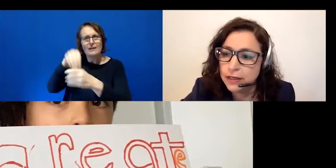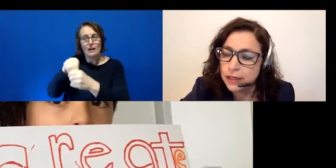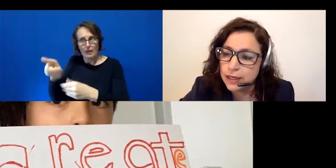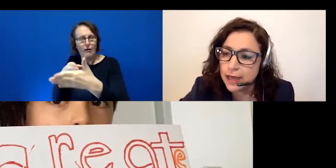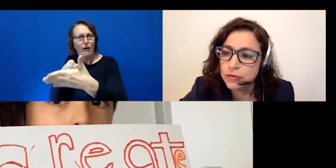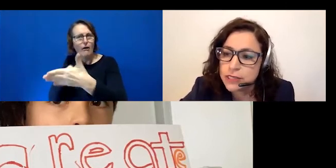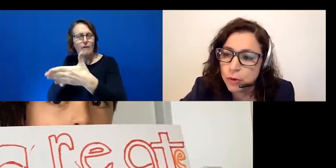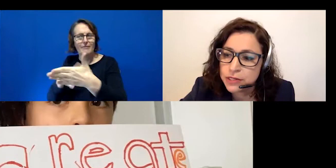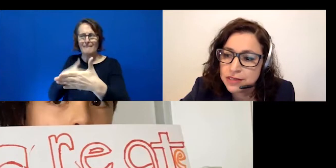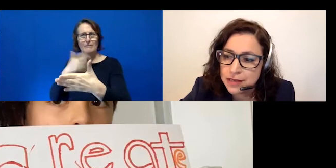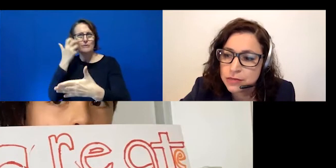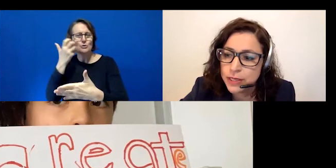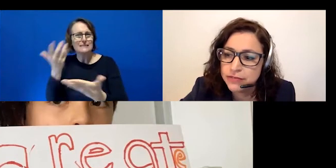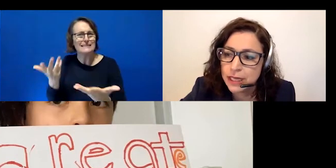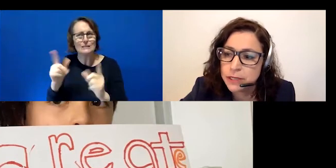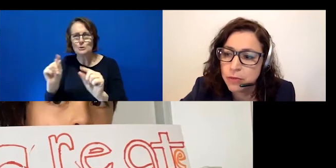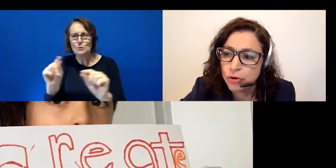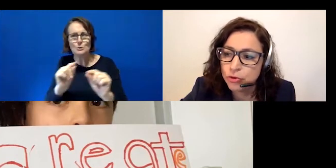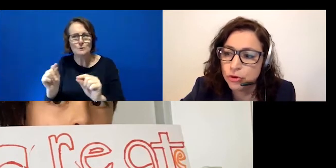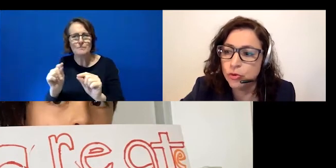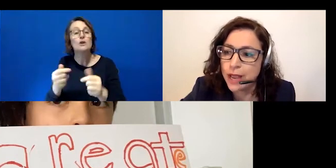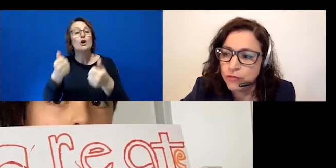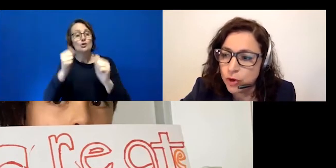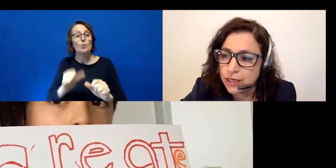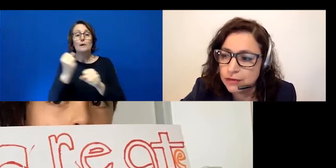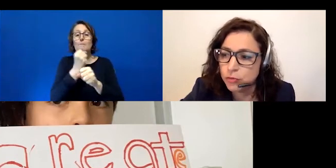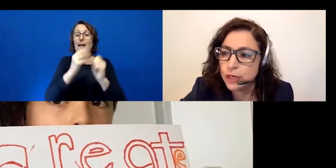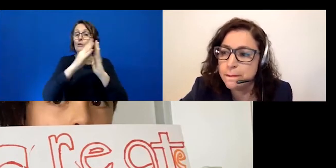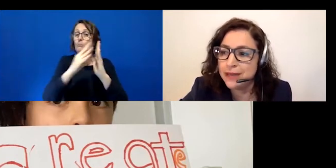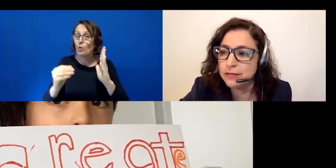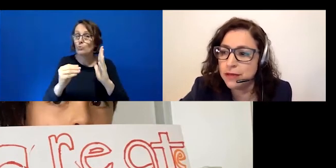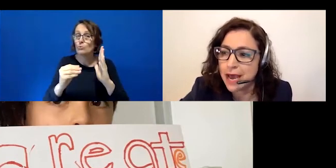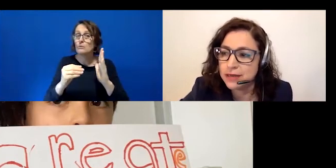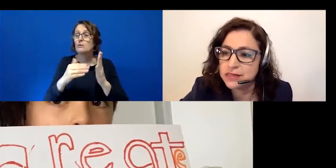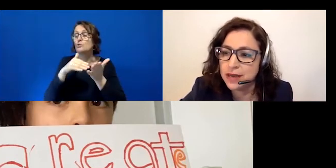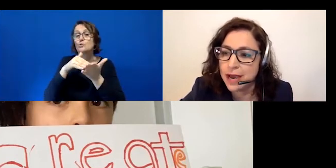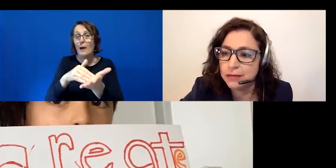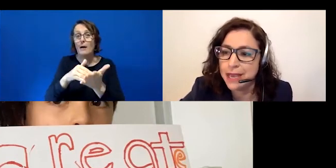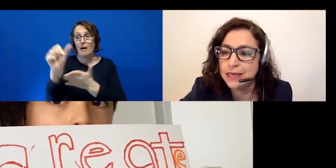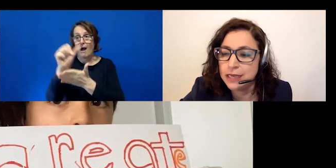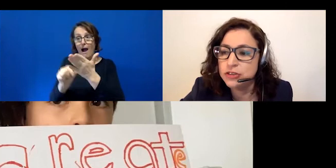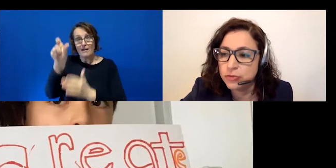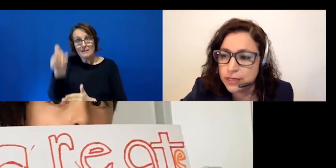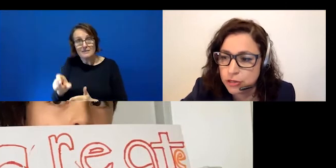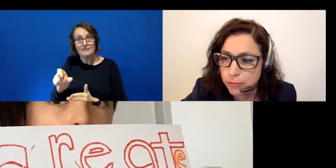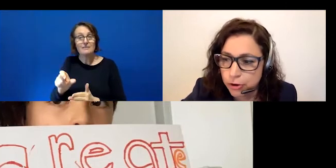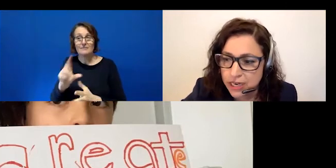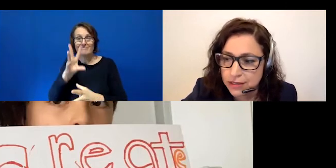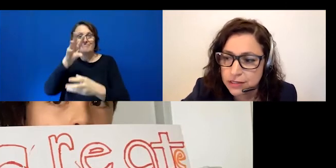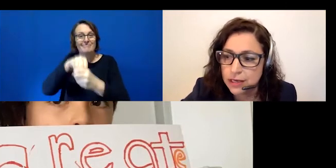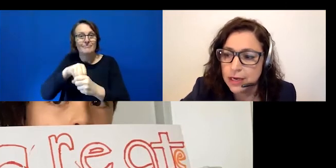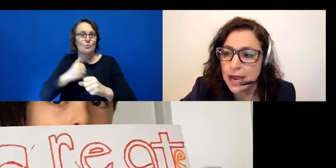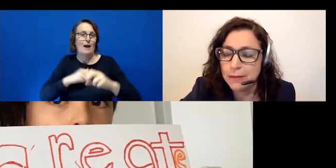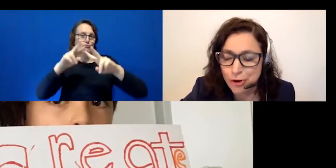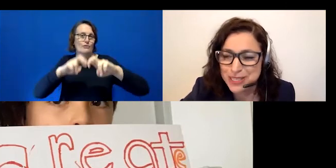create. In response to this, we developed a model or a way of working that would embed artists and art making into the research